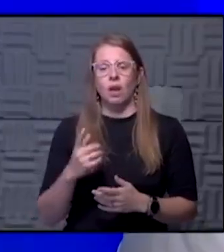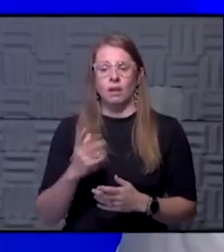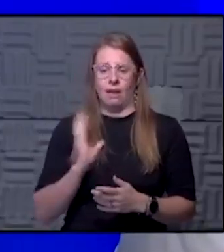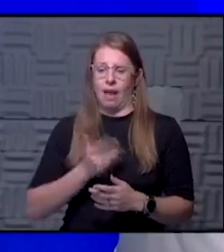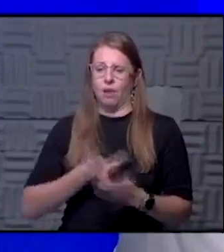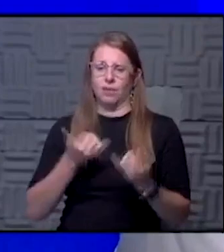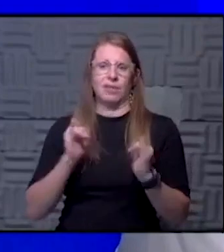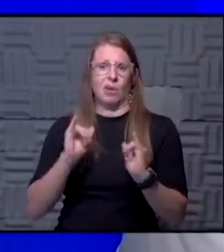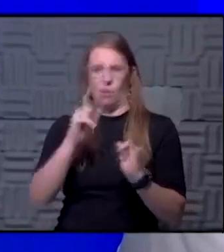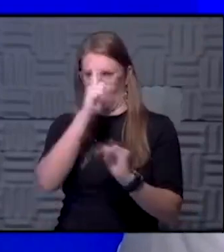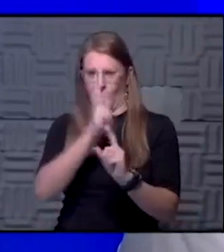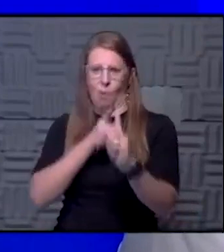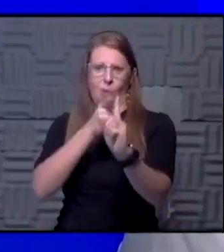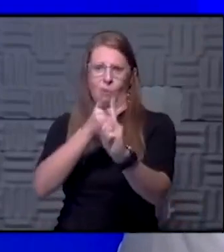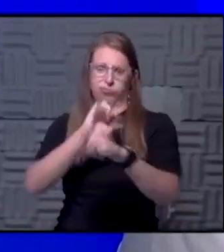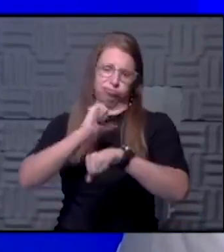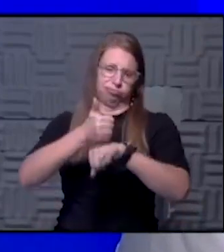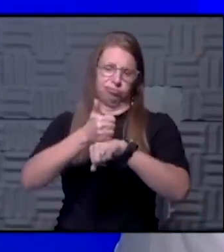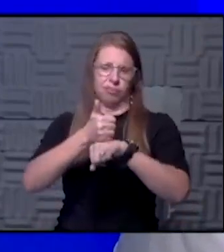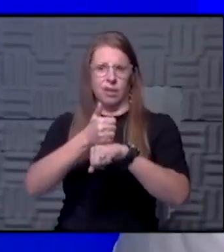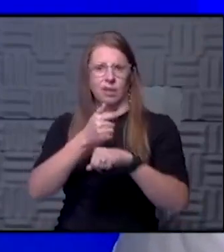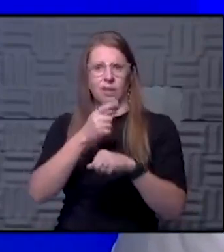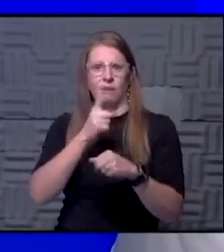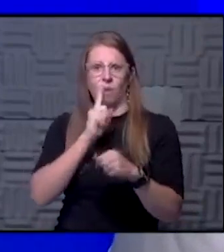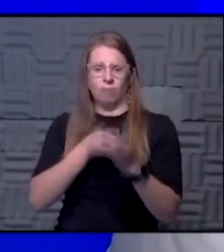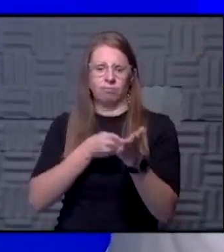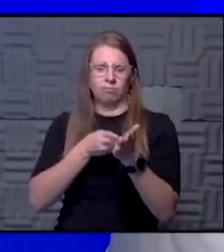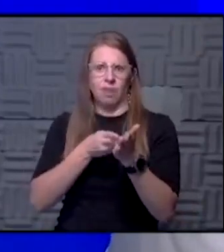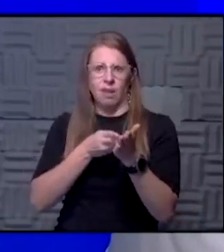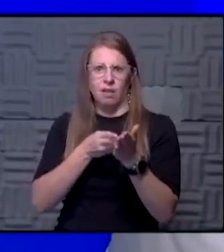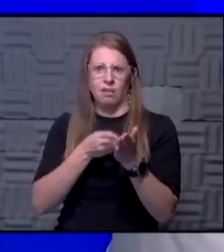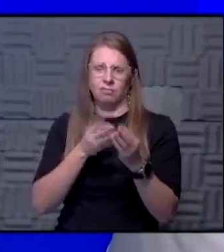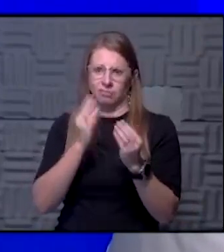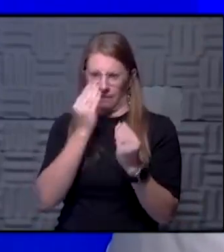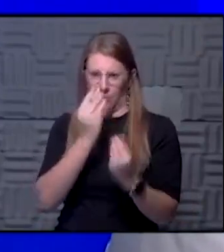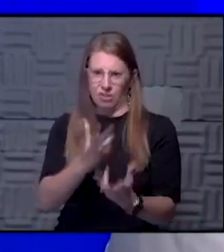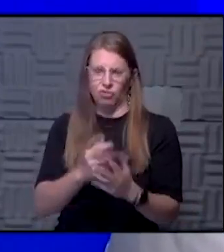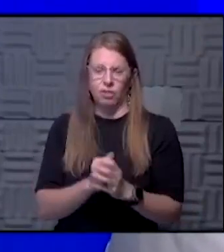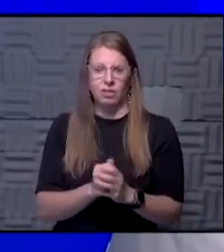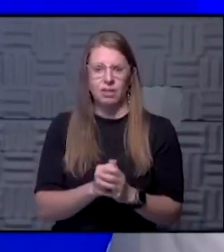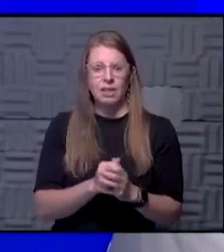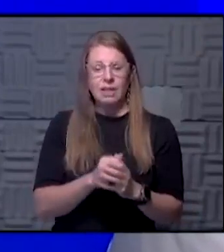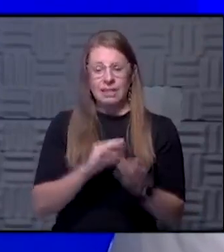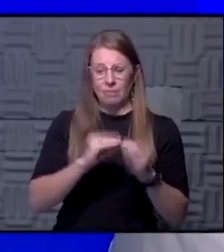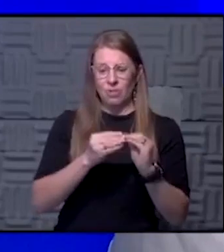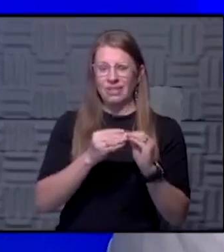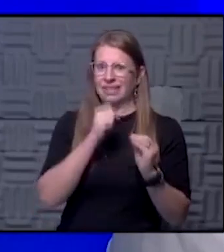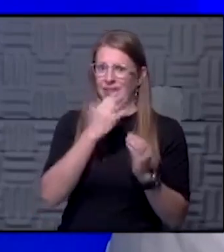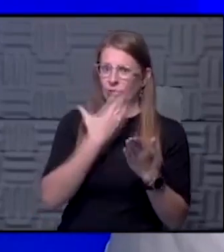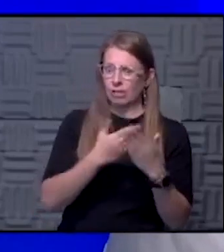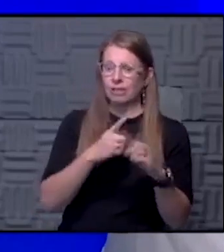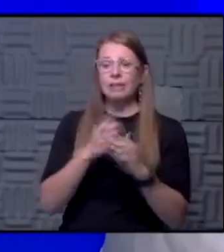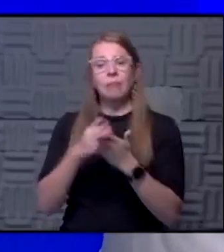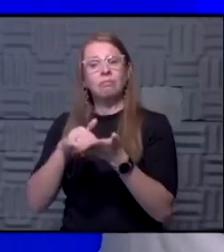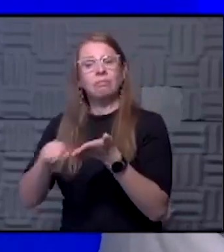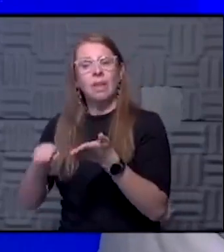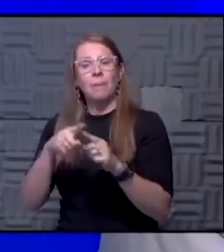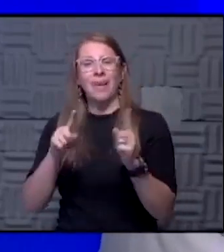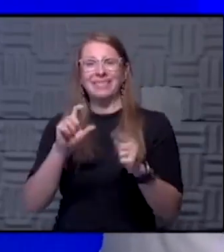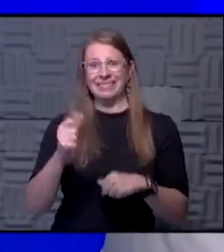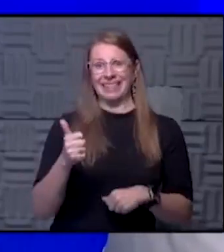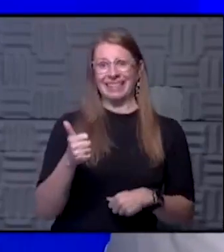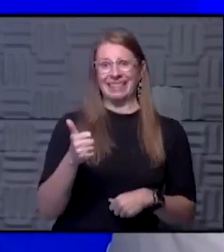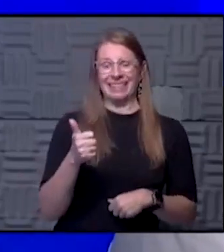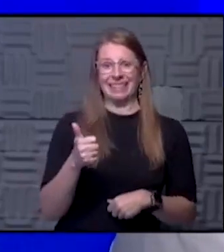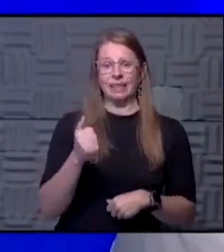is to get you the correct information. As far as our numbers, not as good. We had a few discharges yesterday, but had at least